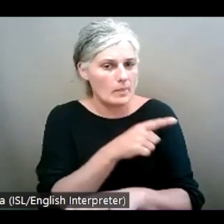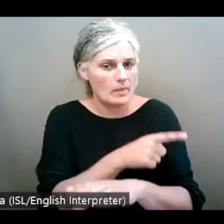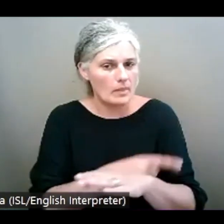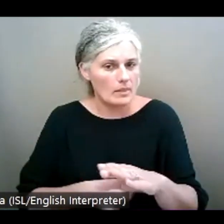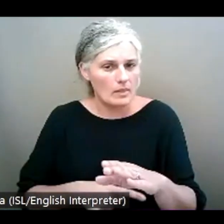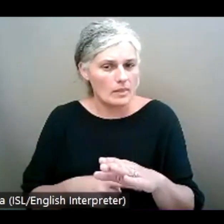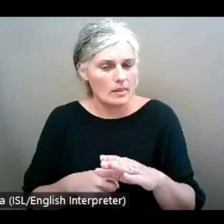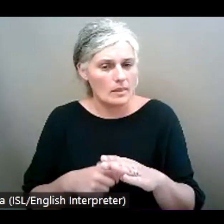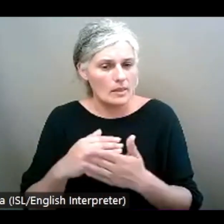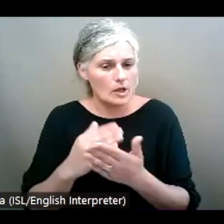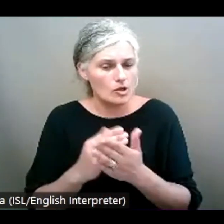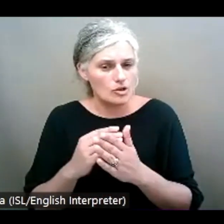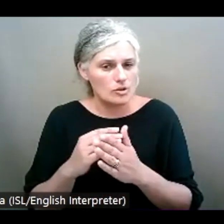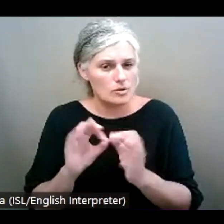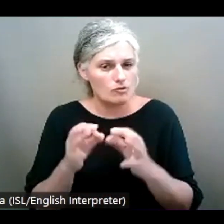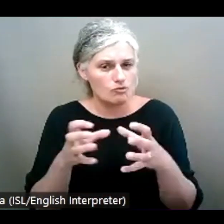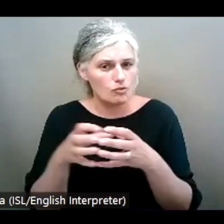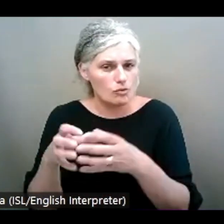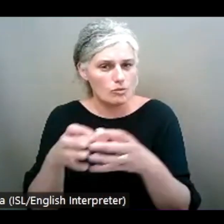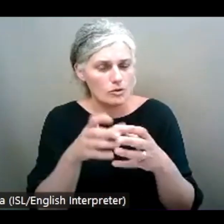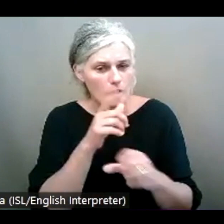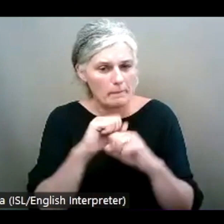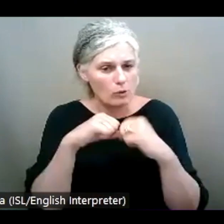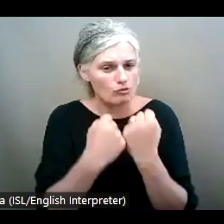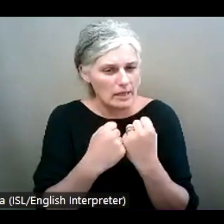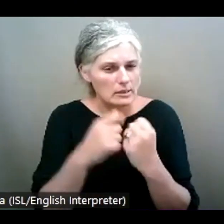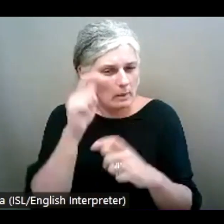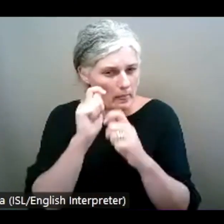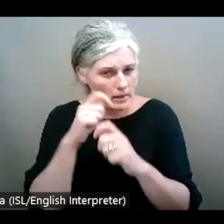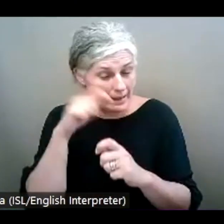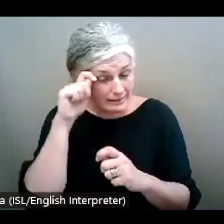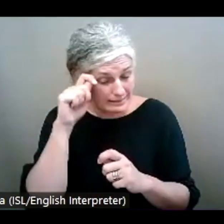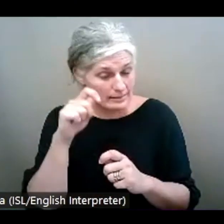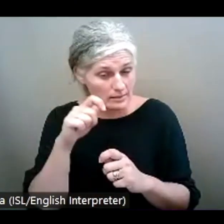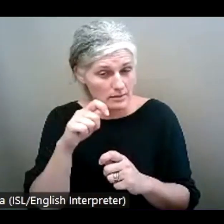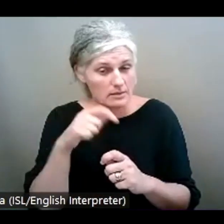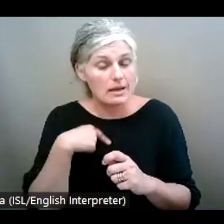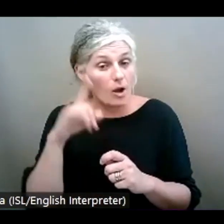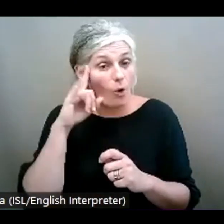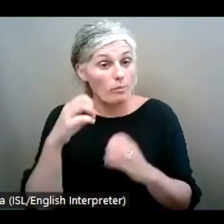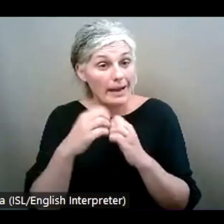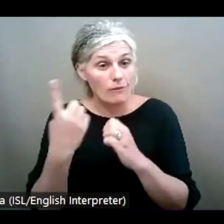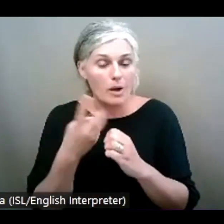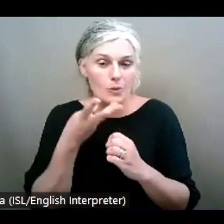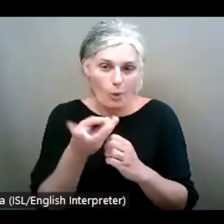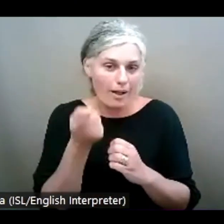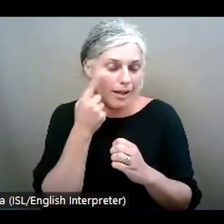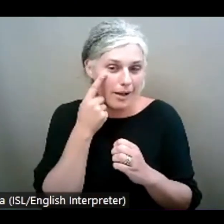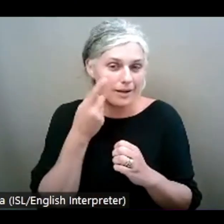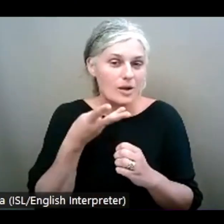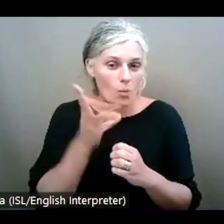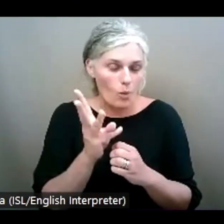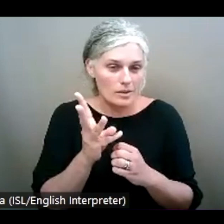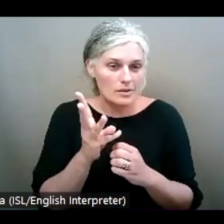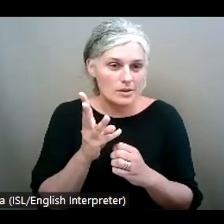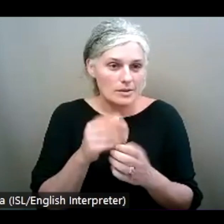service sector and applying the social model thinking to that. So I hope everybody keeps an eye out. Am I right? It's